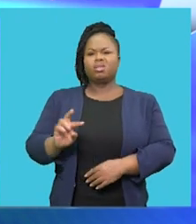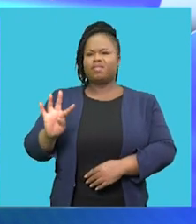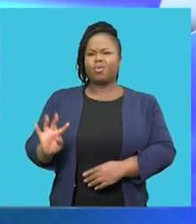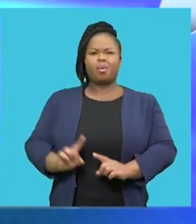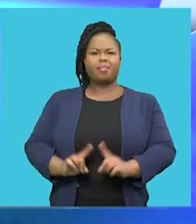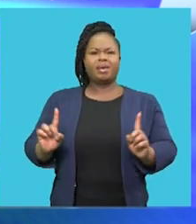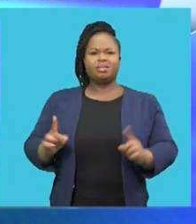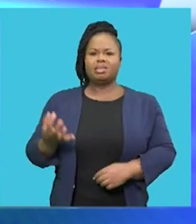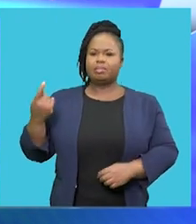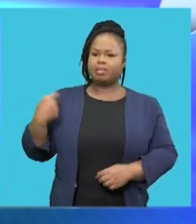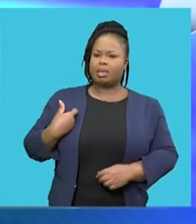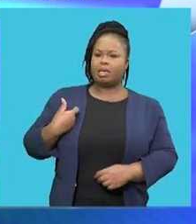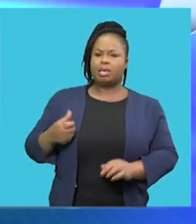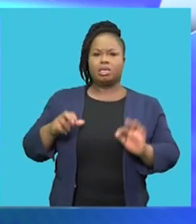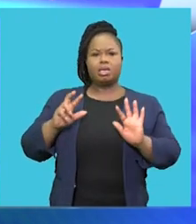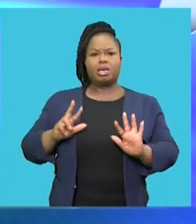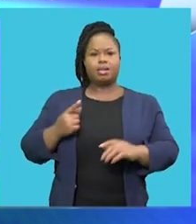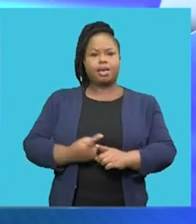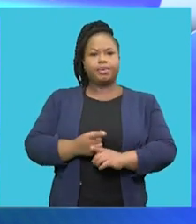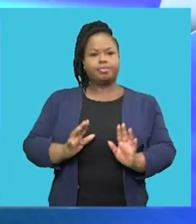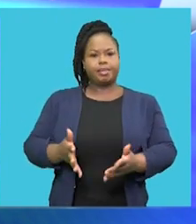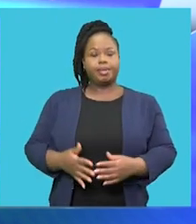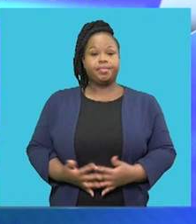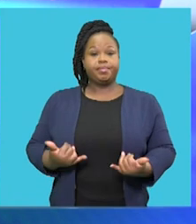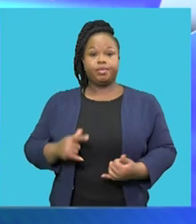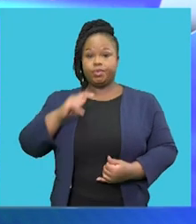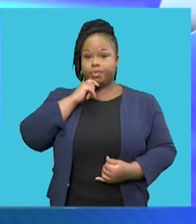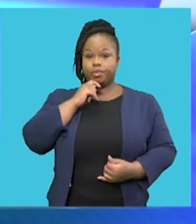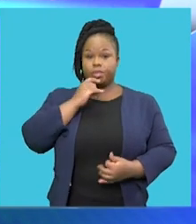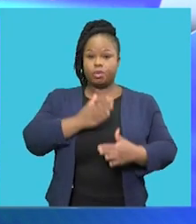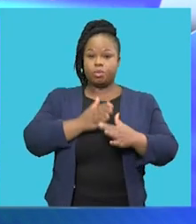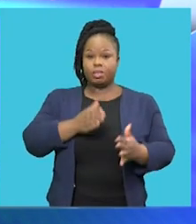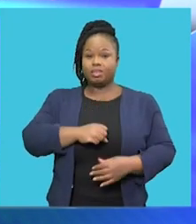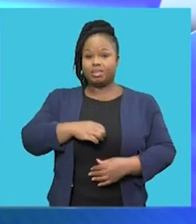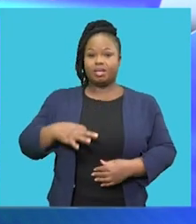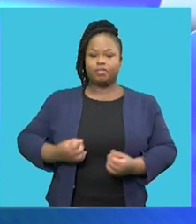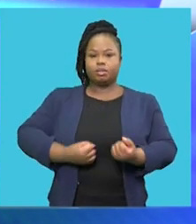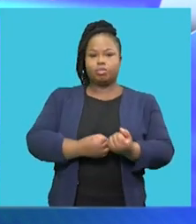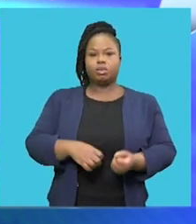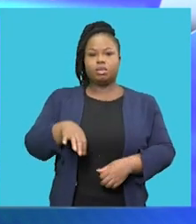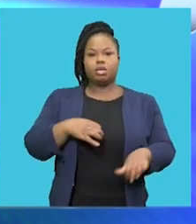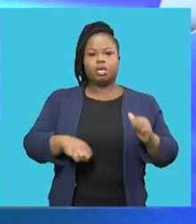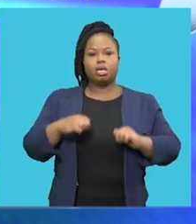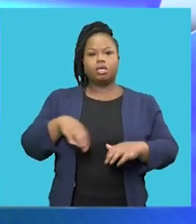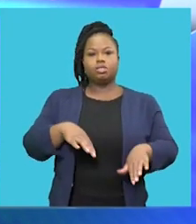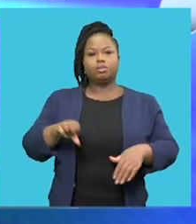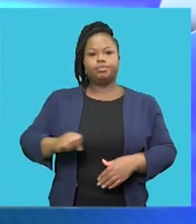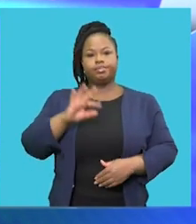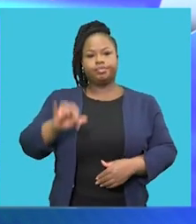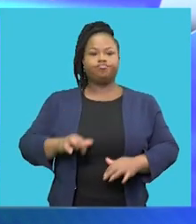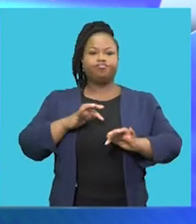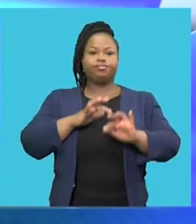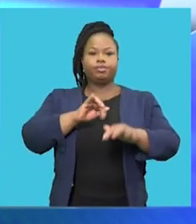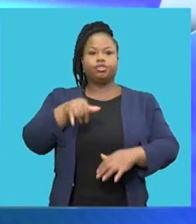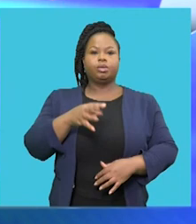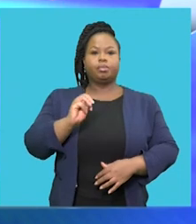afumana imbuyekezo yeeyure ezisibhozo. Ngentsasa yanamhlanje abasebenzi ngenkxaso ye-Action SA baqhankqalaze ngaphandle kwekomkhulu